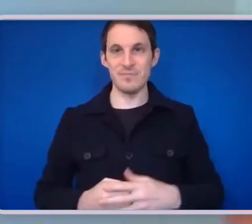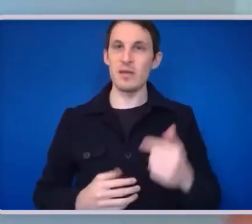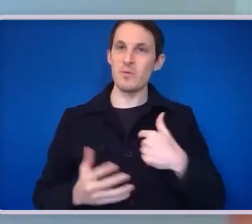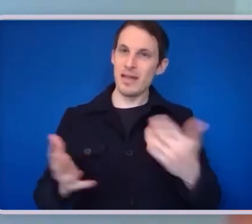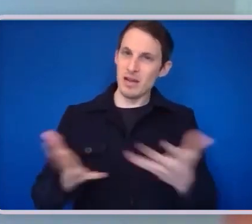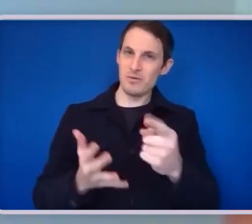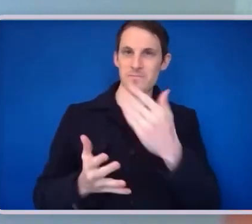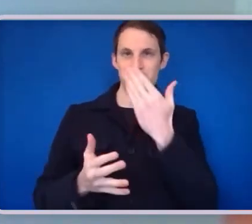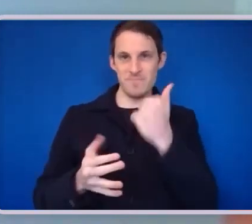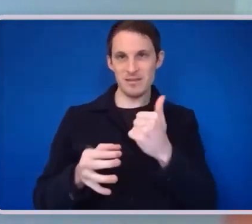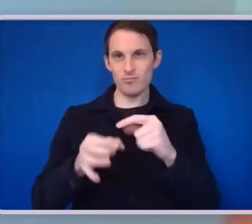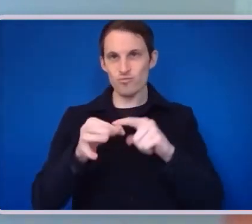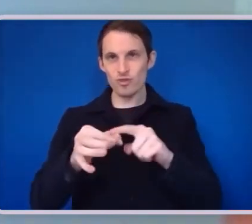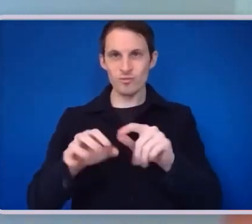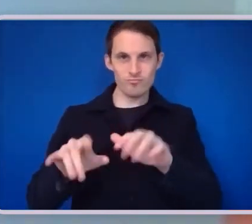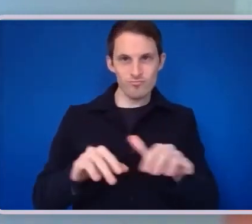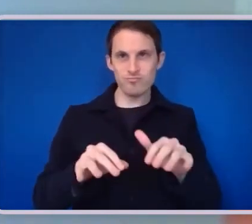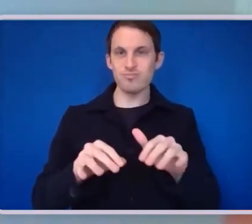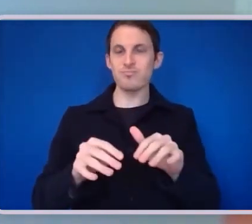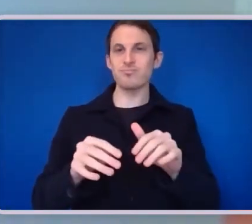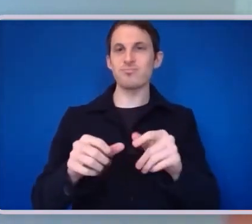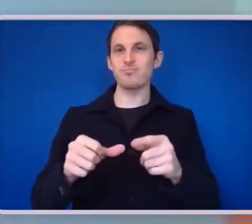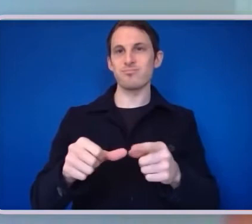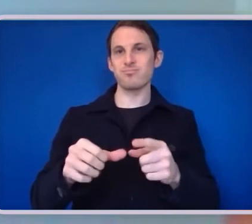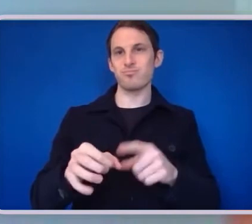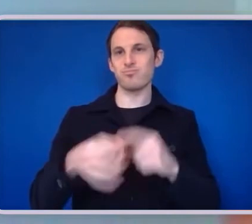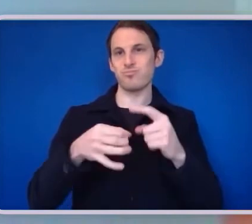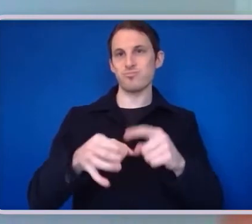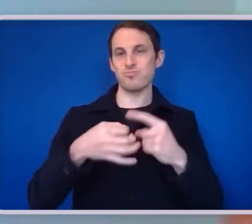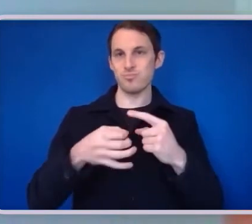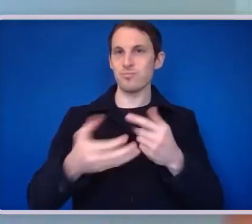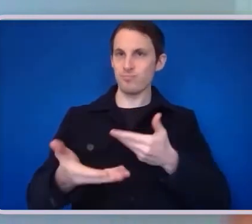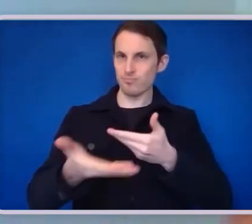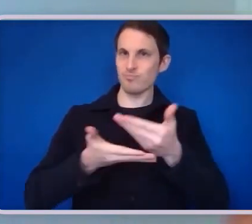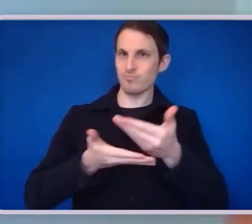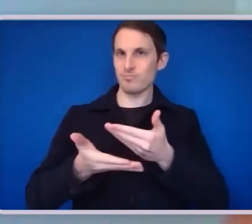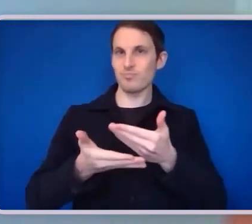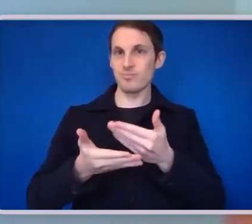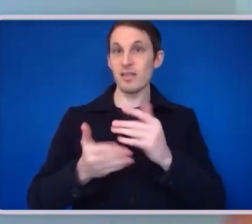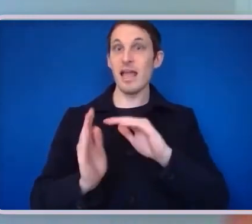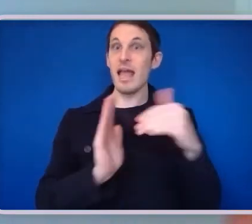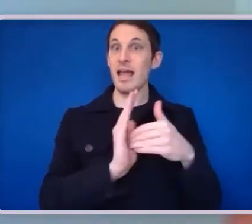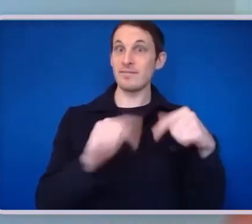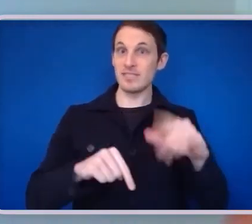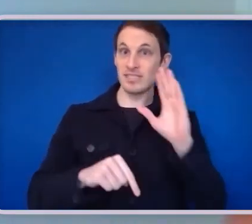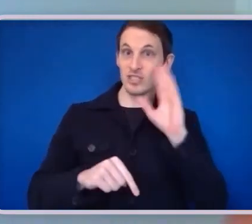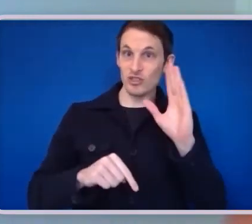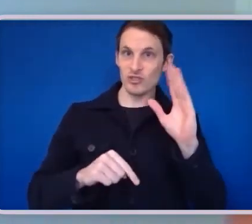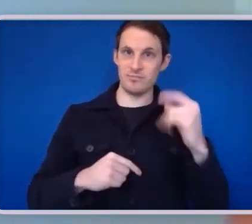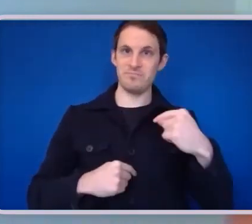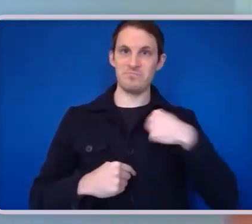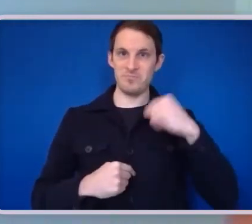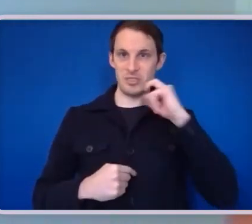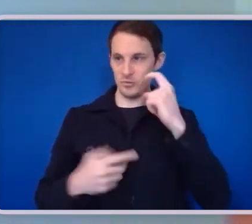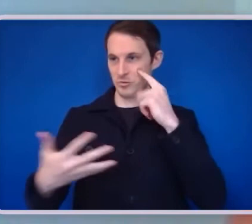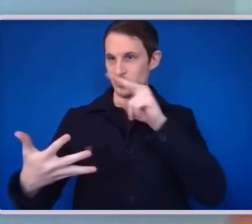participation today. So please type your question in the Q&A box. At the end of this session, I'll be facilitating a Q&A